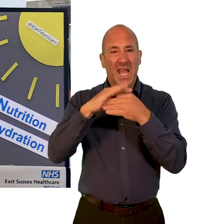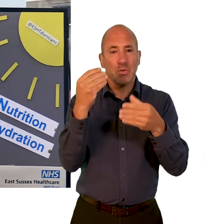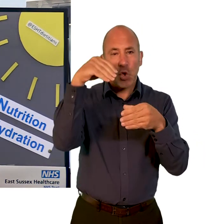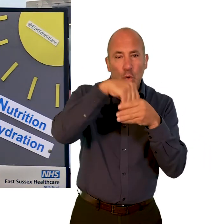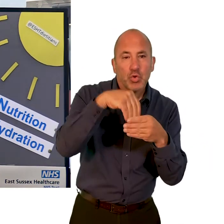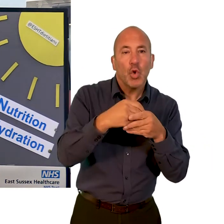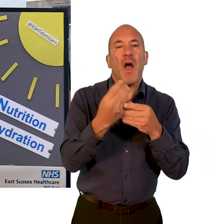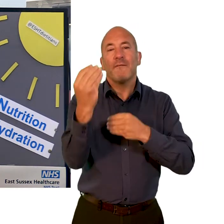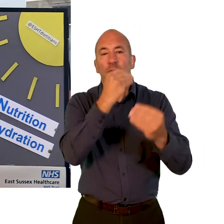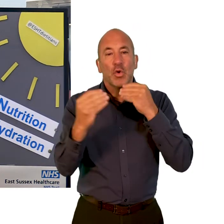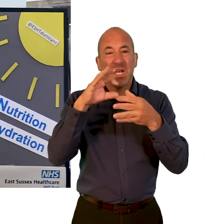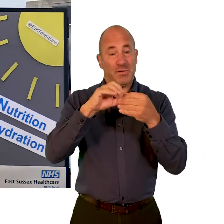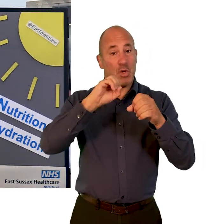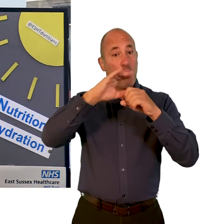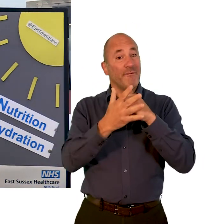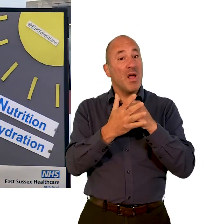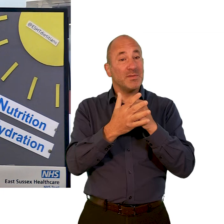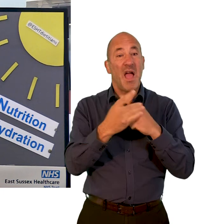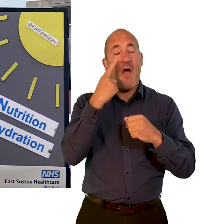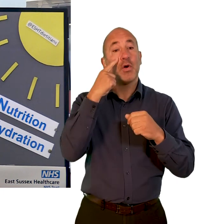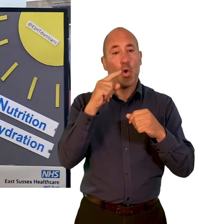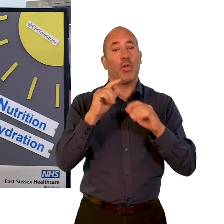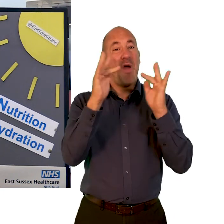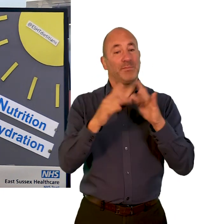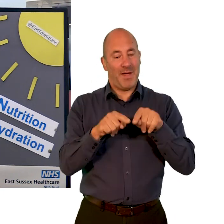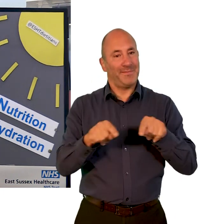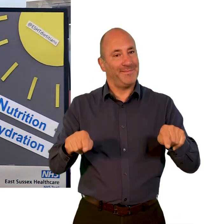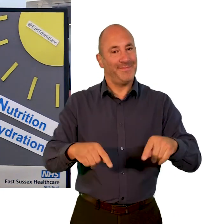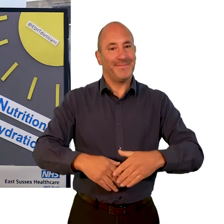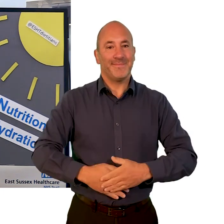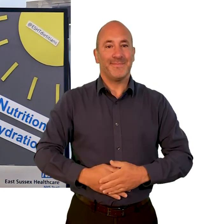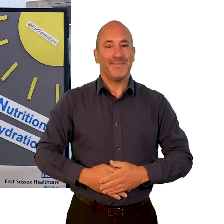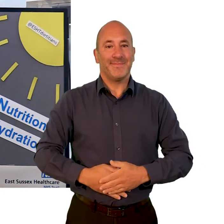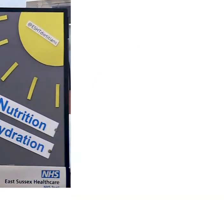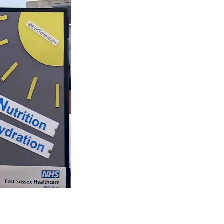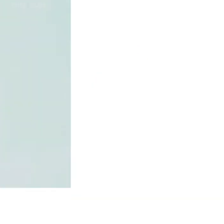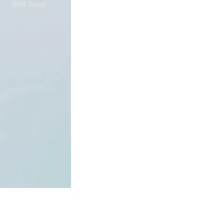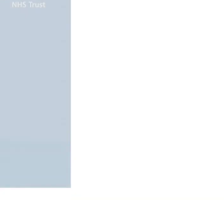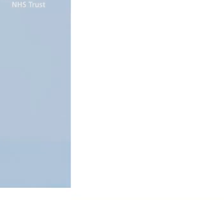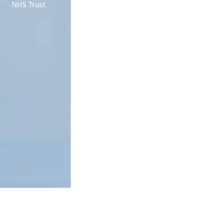nutrition and diet relating to COVID, please visit the British Dietetic Association website.